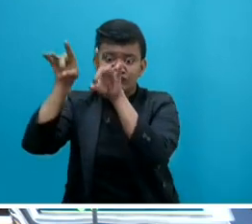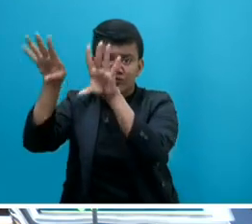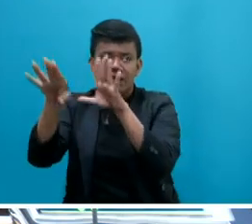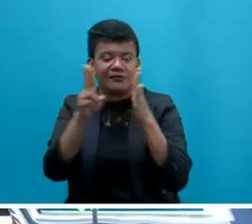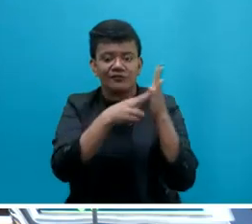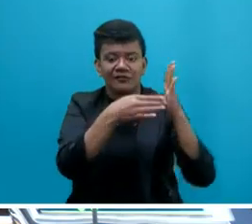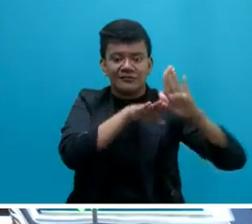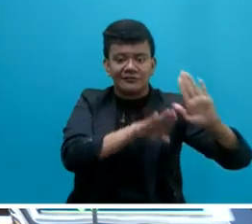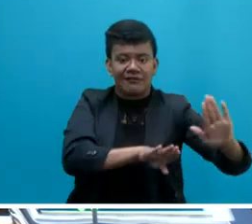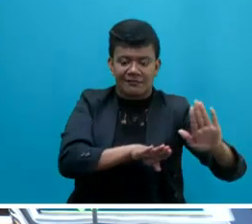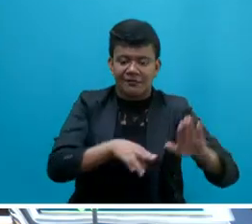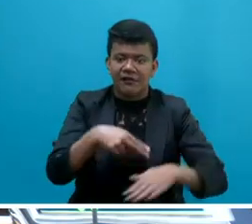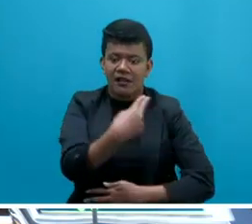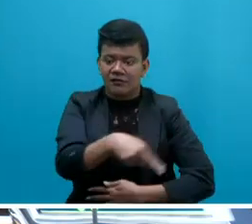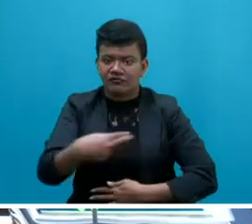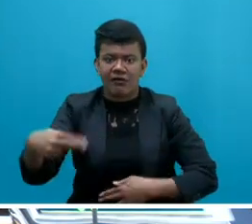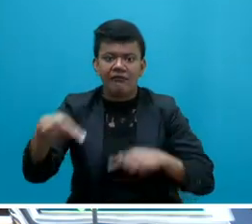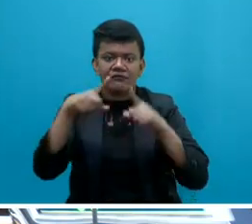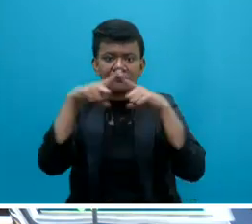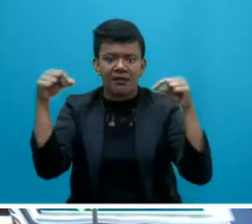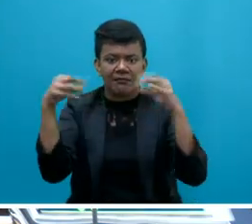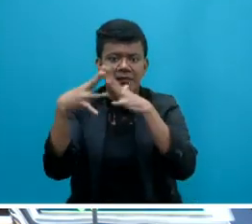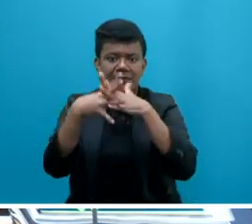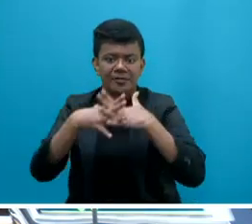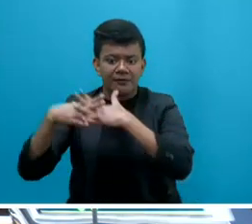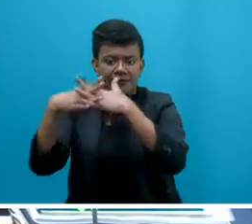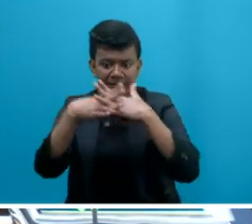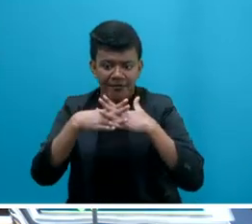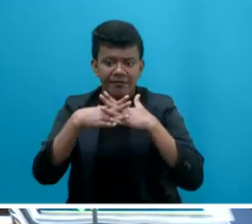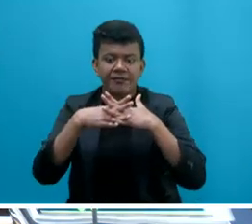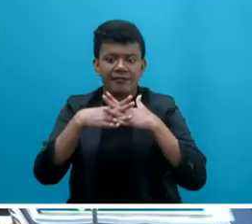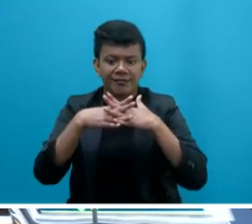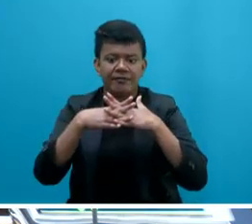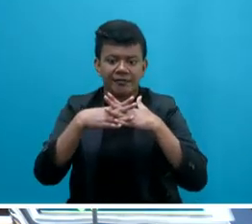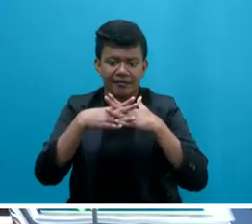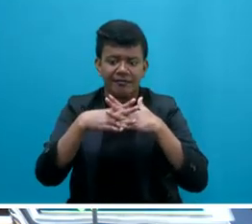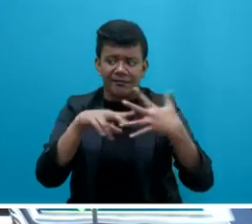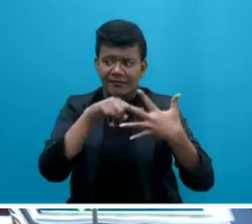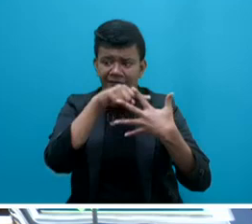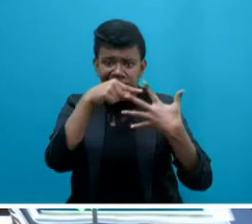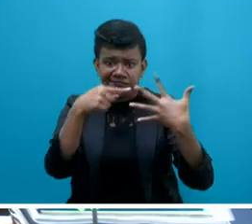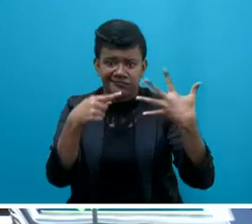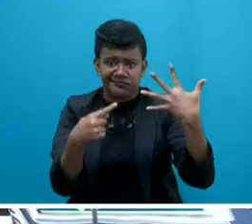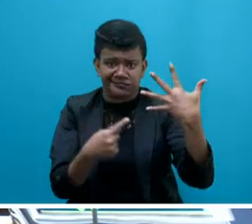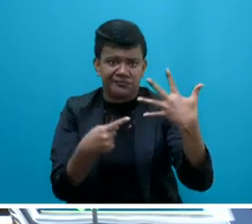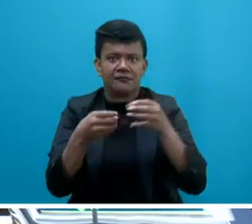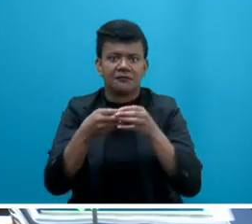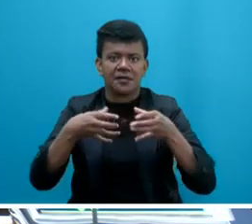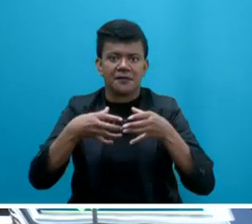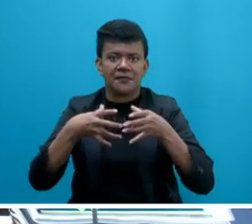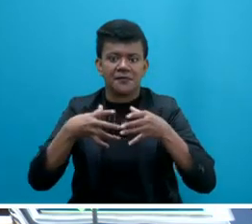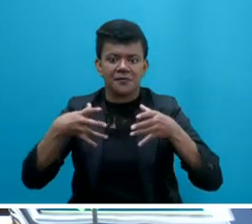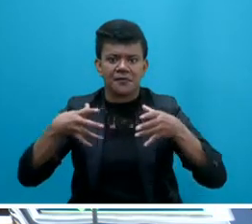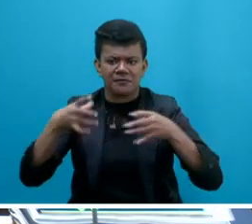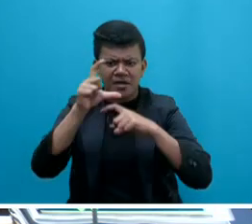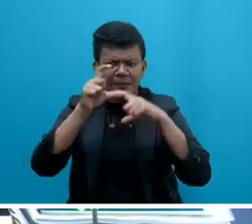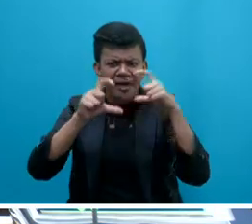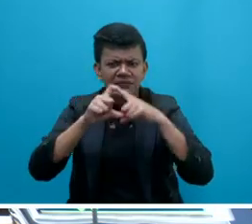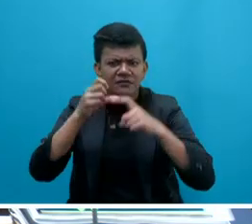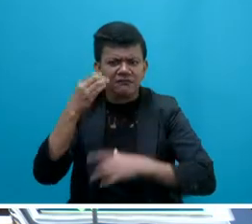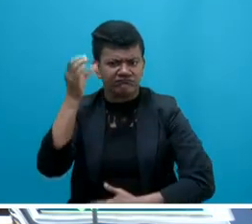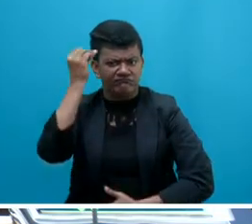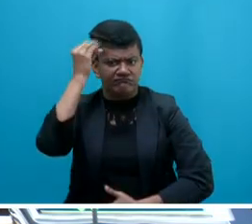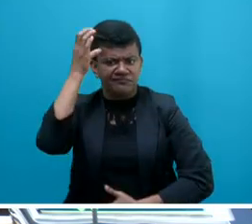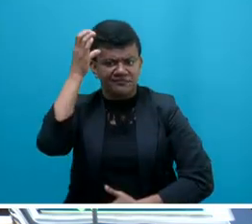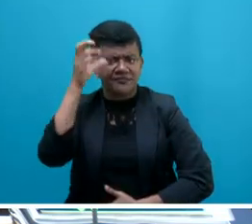Japan, Korea, and the USA, and others have enhanced our capabilities in peacekeeping, hydrography,